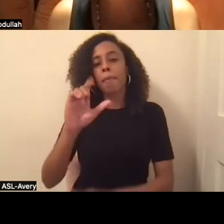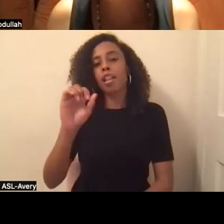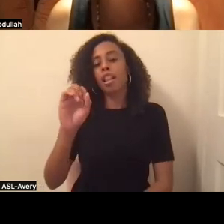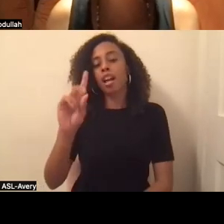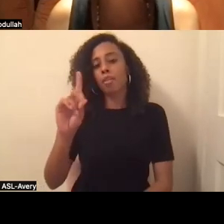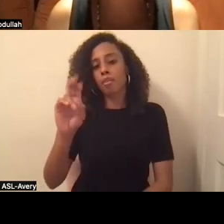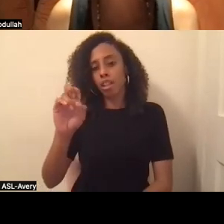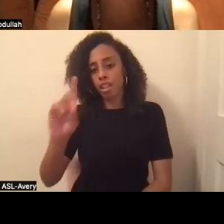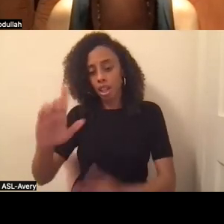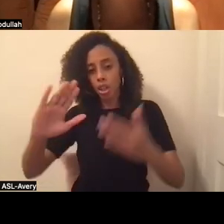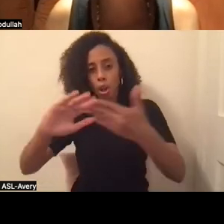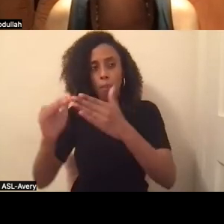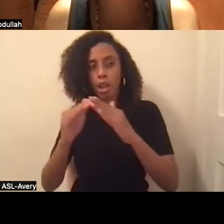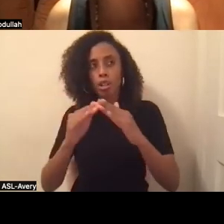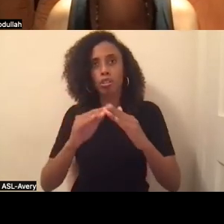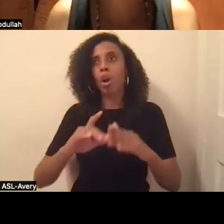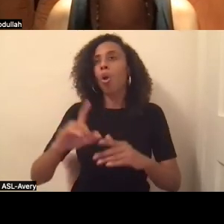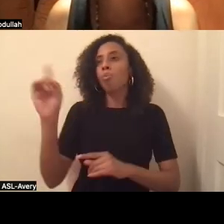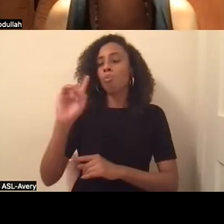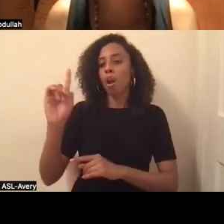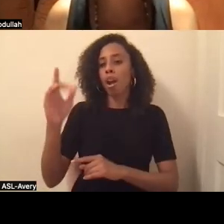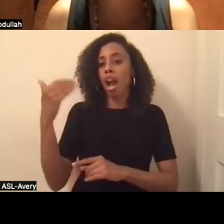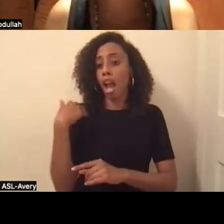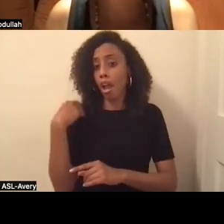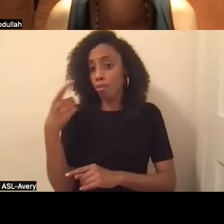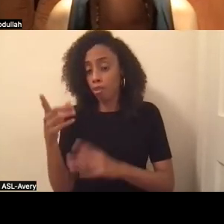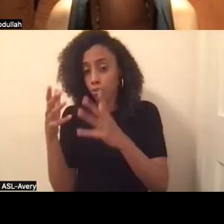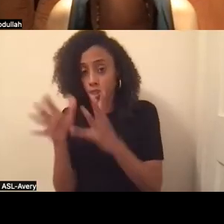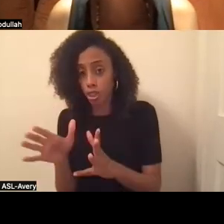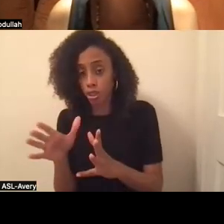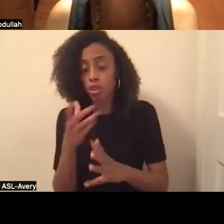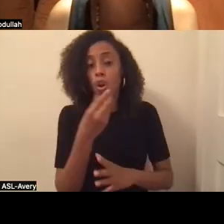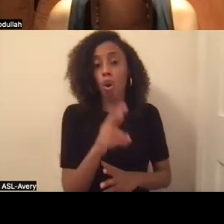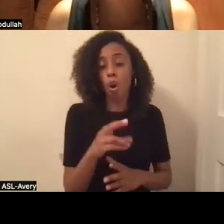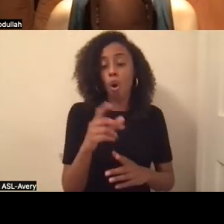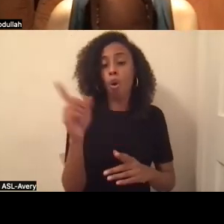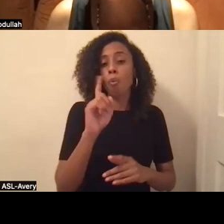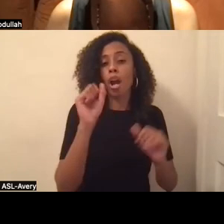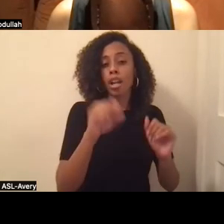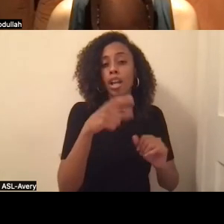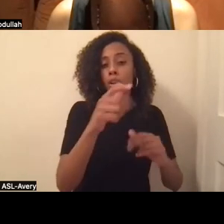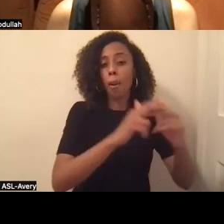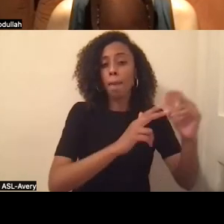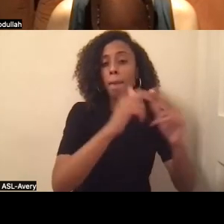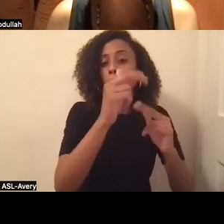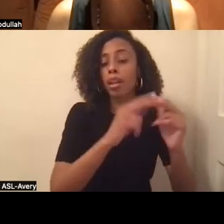you have or where can you build beloved community? Does that work for y'all?